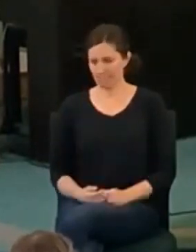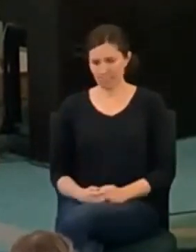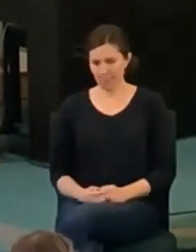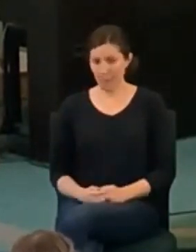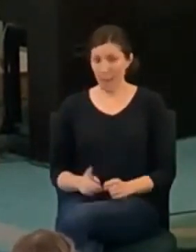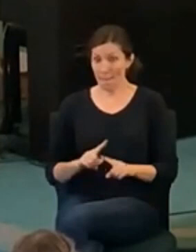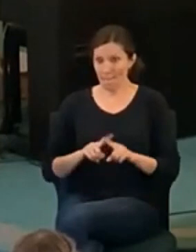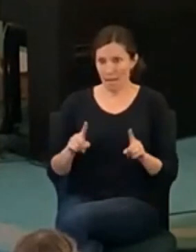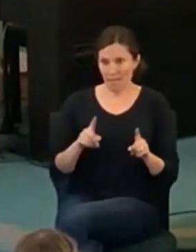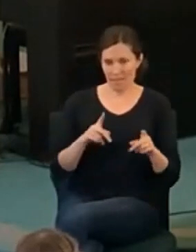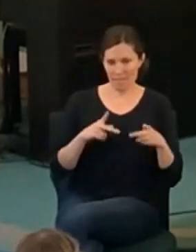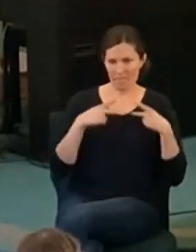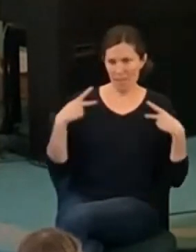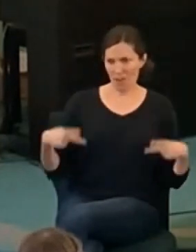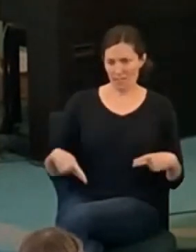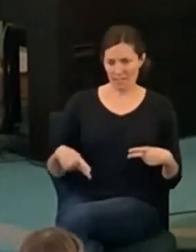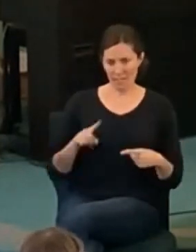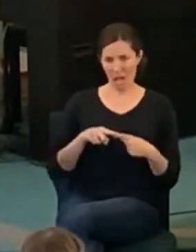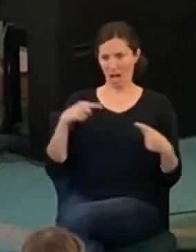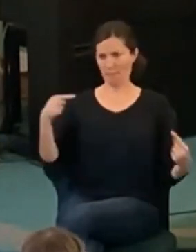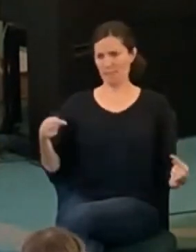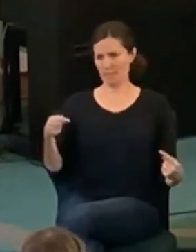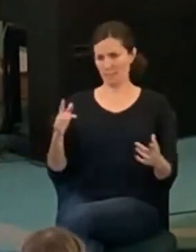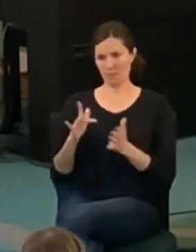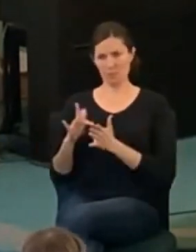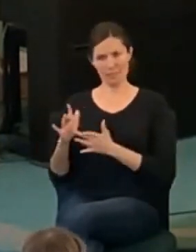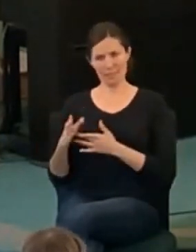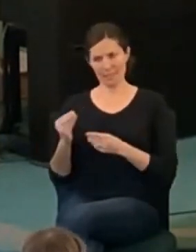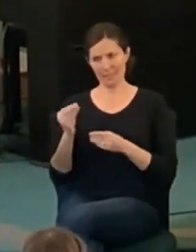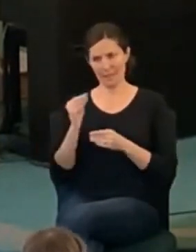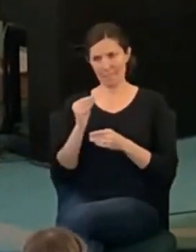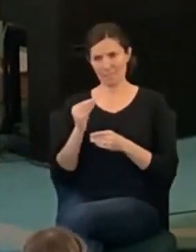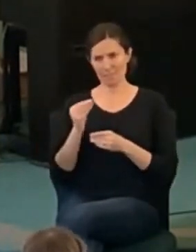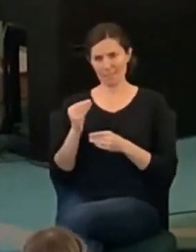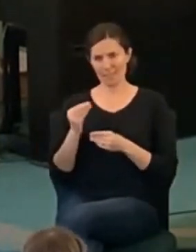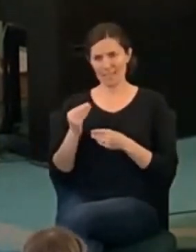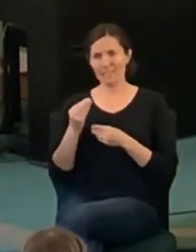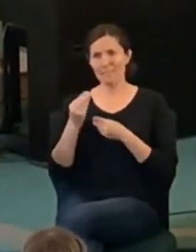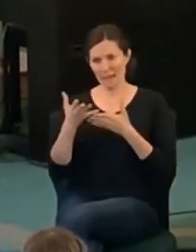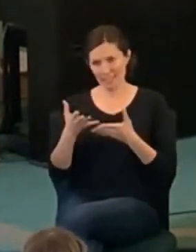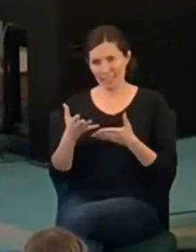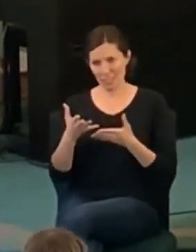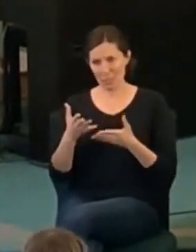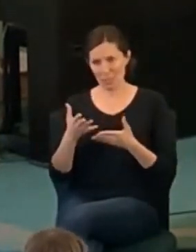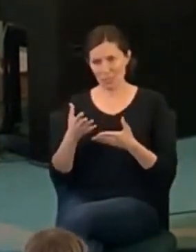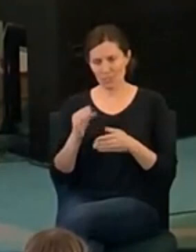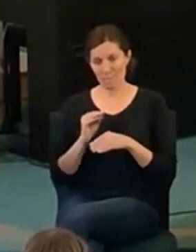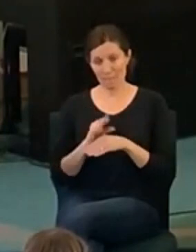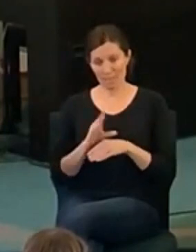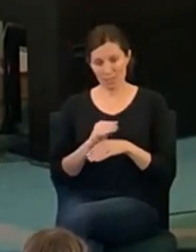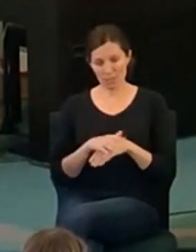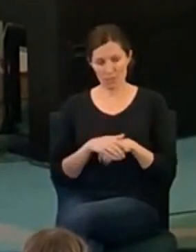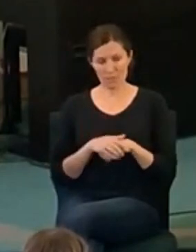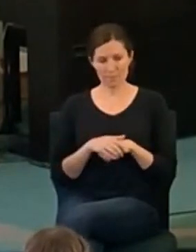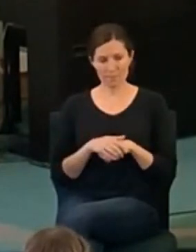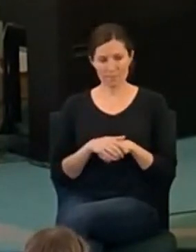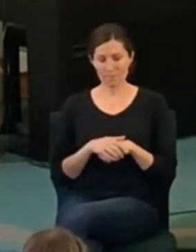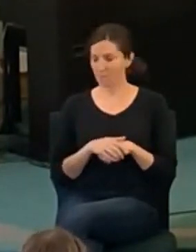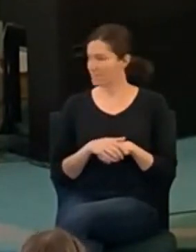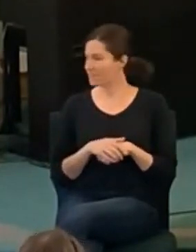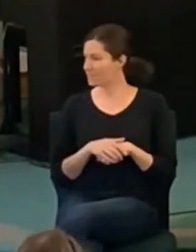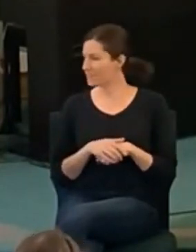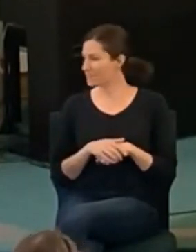at night. The message of John is that Jesus comes to offer salvation and hope to everyone, regardless of their